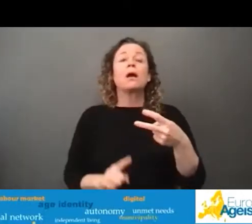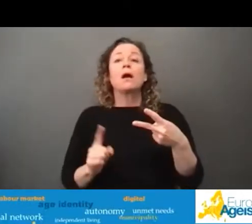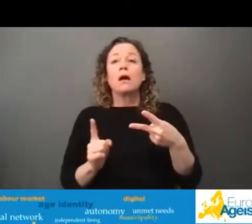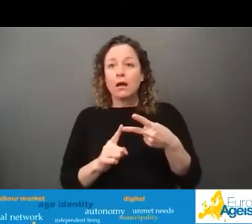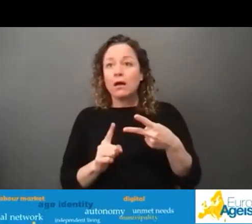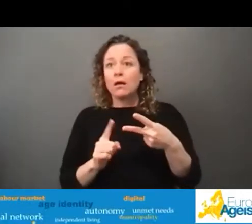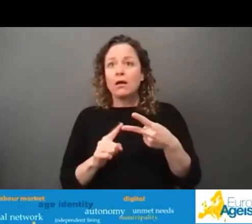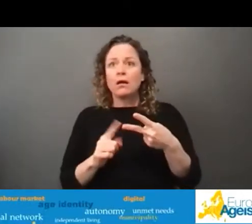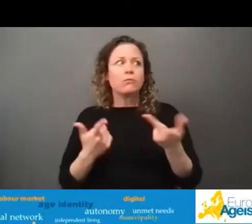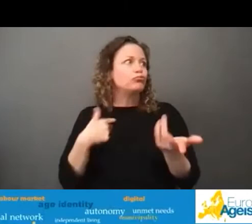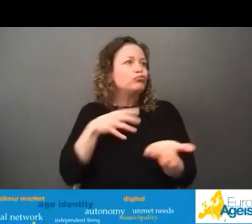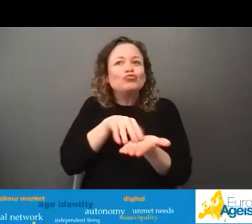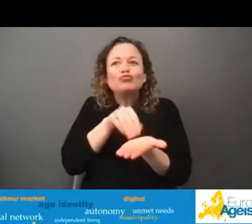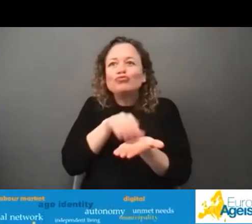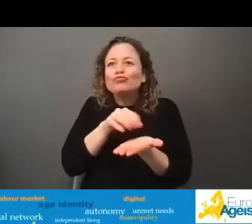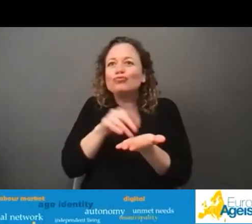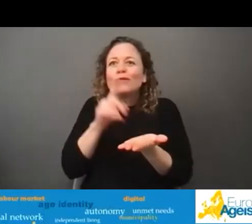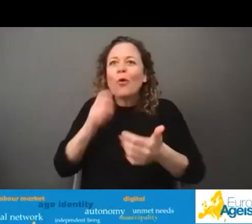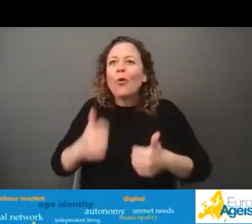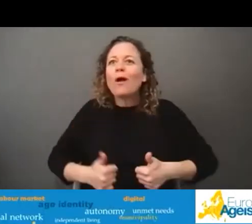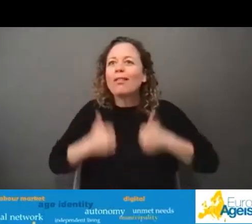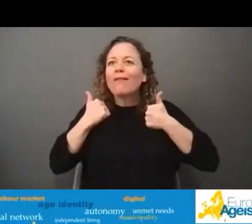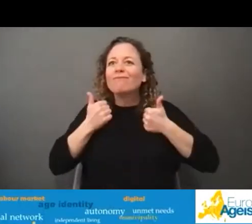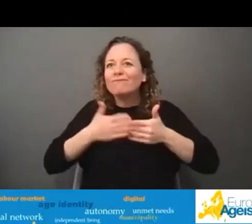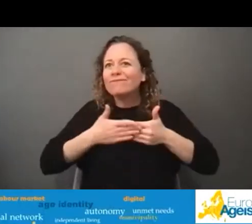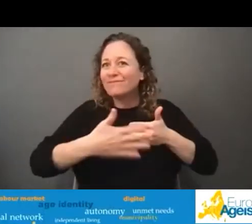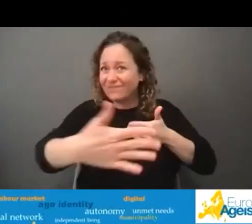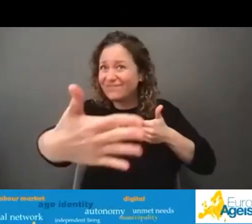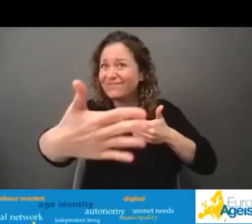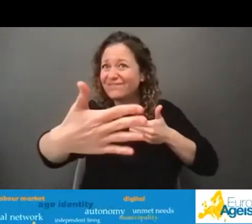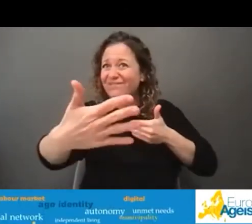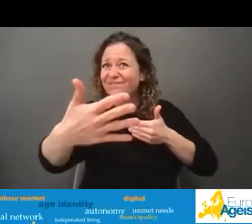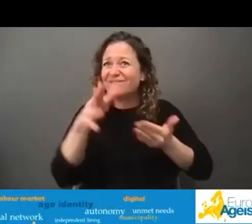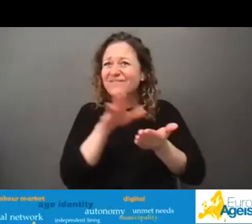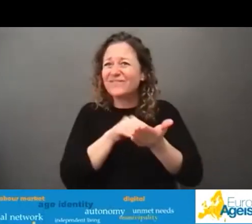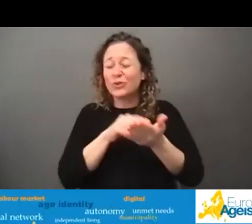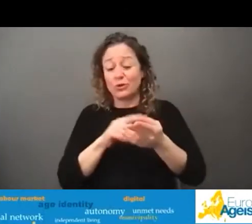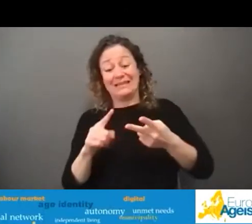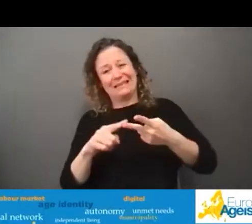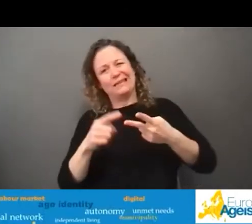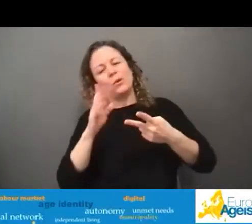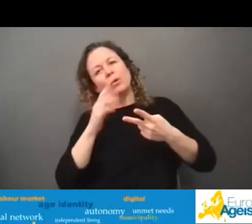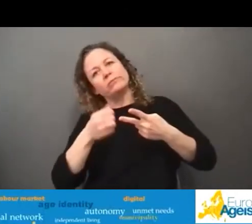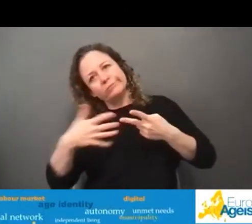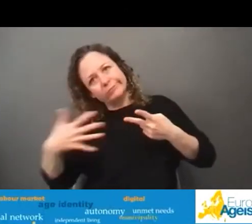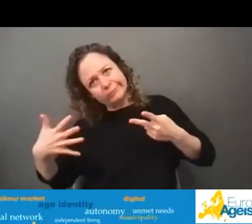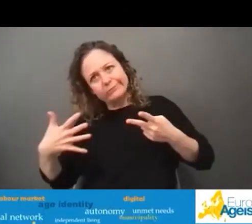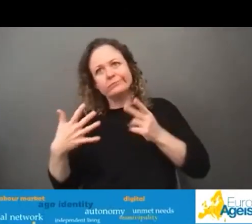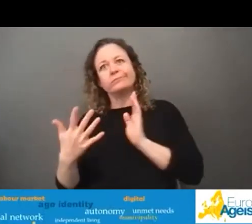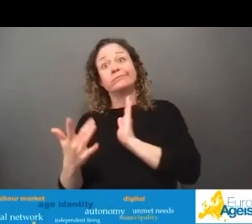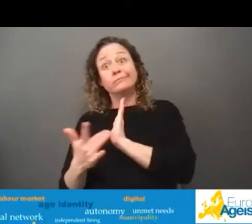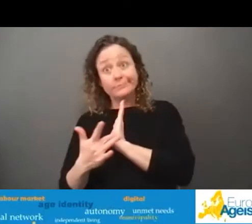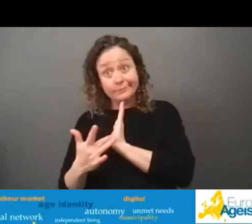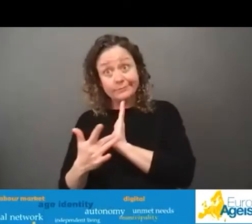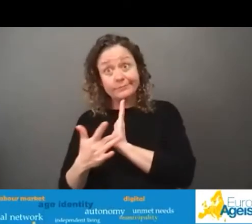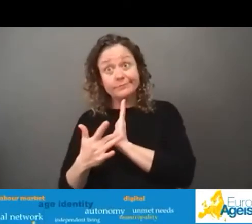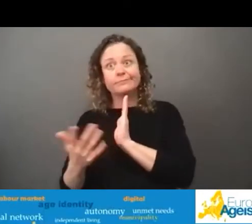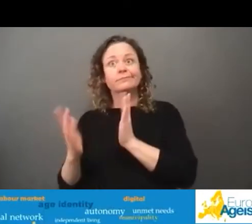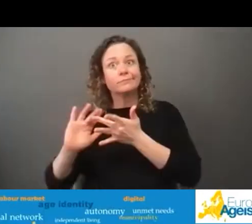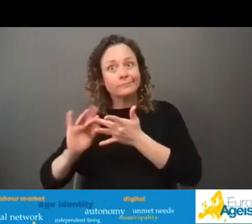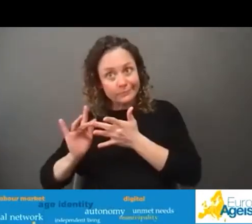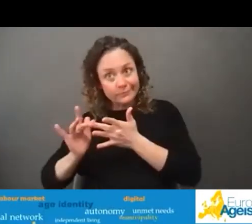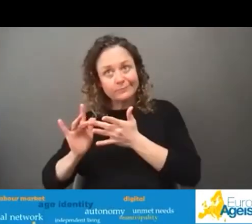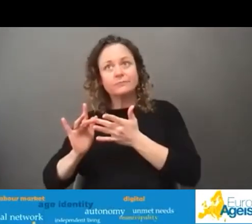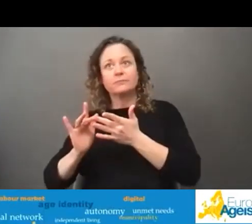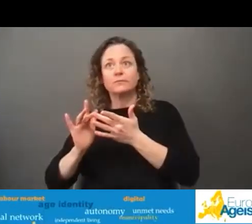lifelong learning. And in terms of lifelong learning, I'll touch upon digital literacy and digital inclusion, which is very much a hot topic in